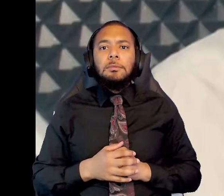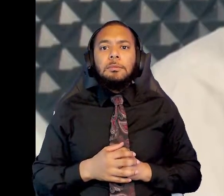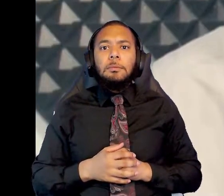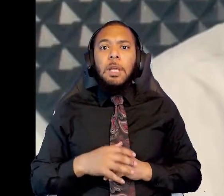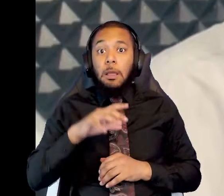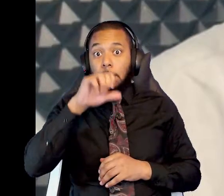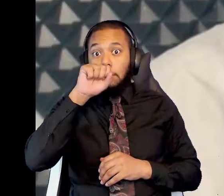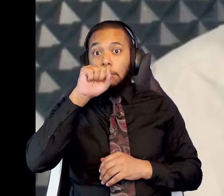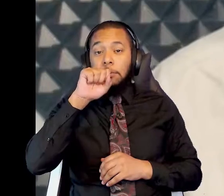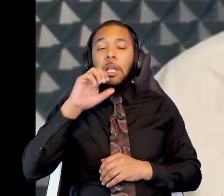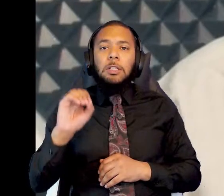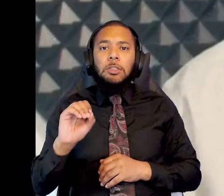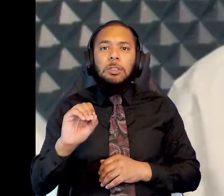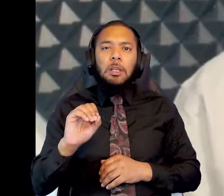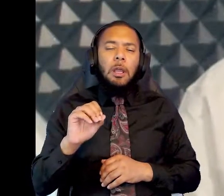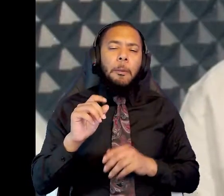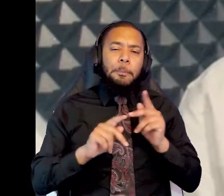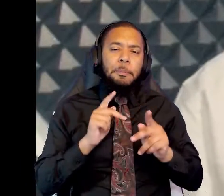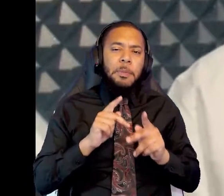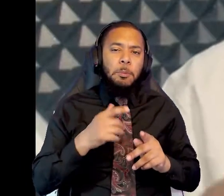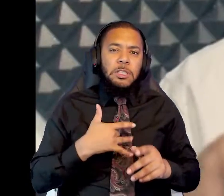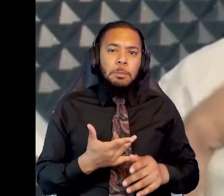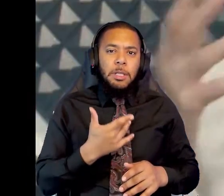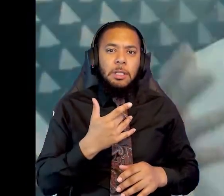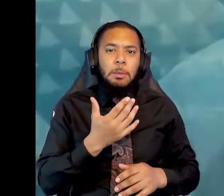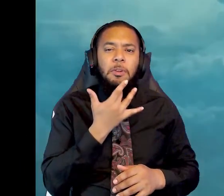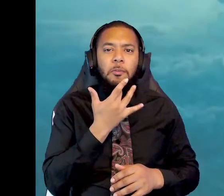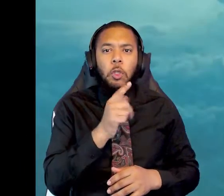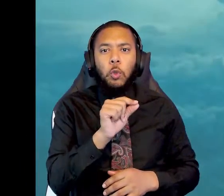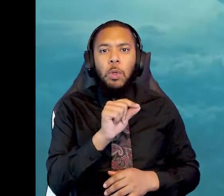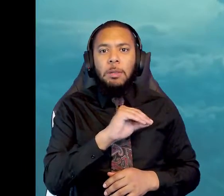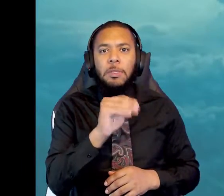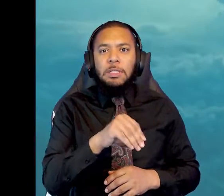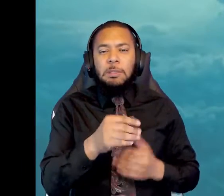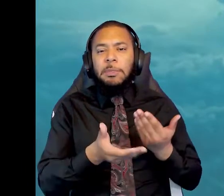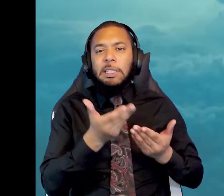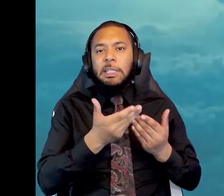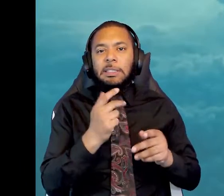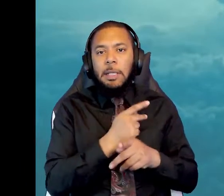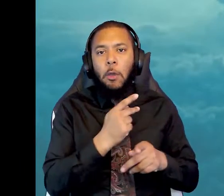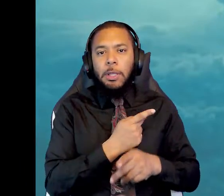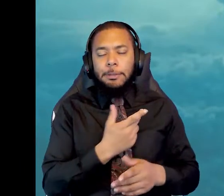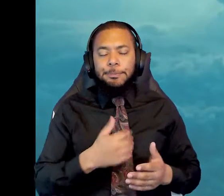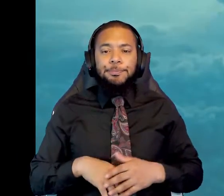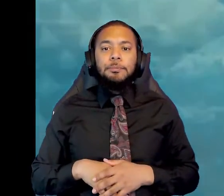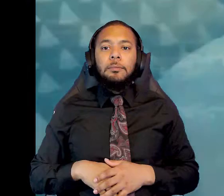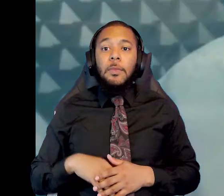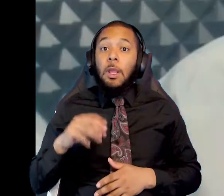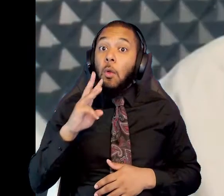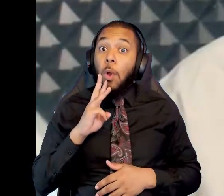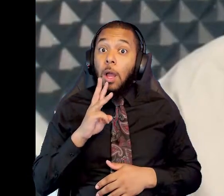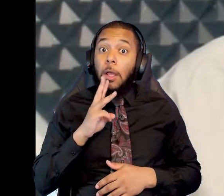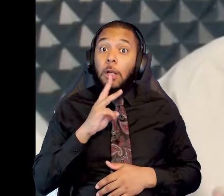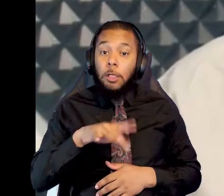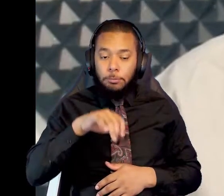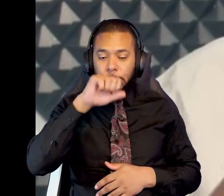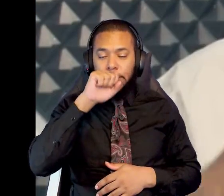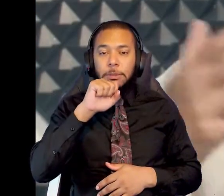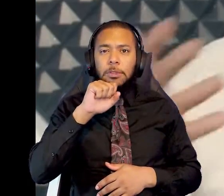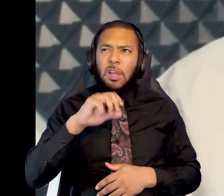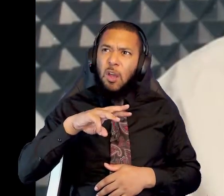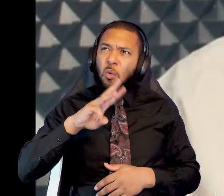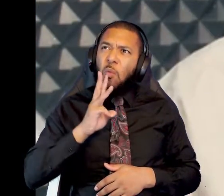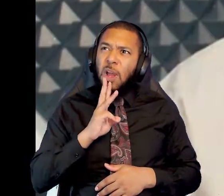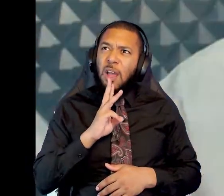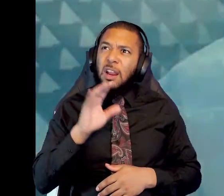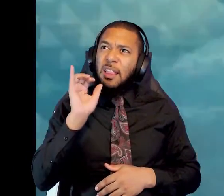calculations. Following nitrogen and oxygen, which are our main gases, we have water vapor. A lot of people don't really think about water vapor being a gas that's